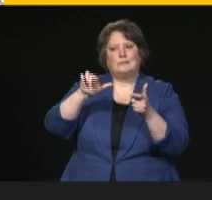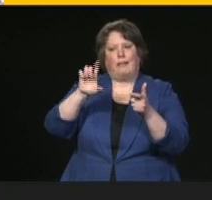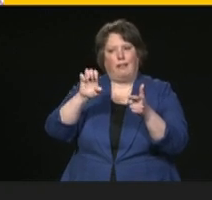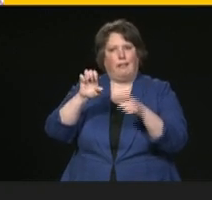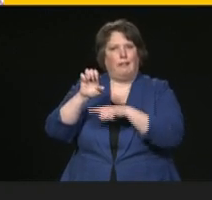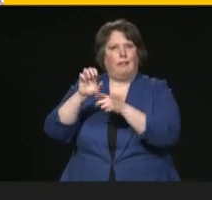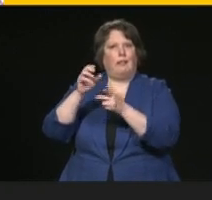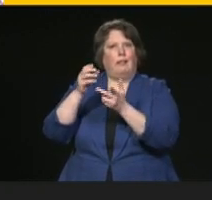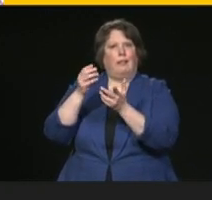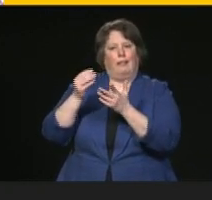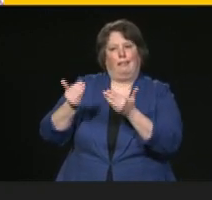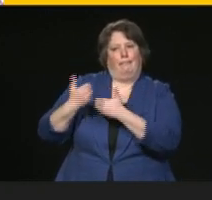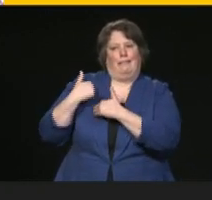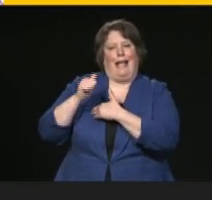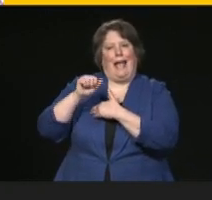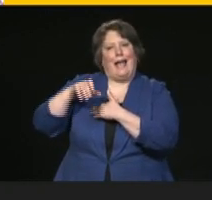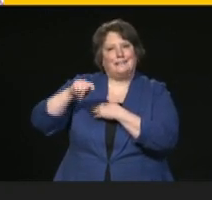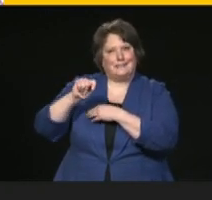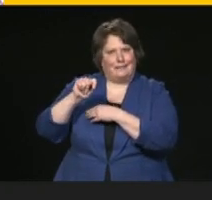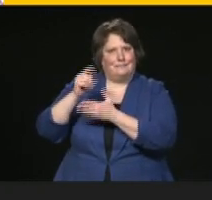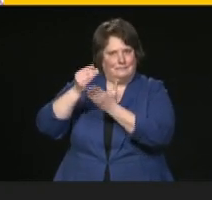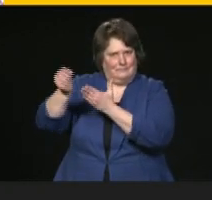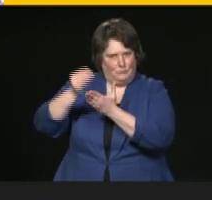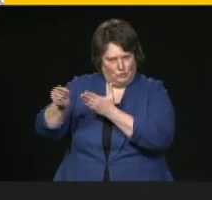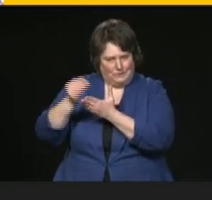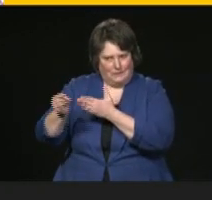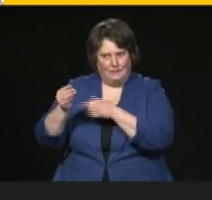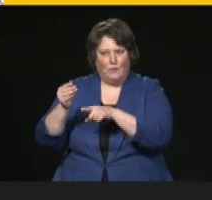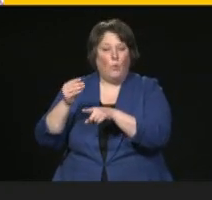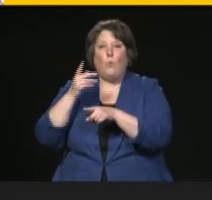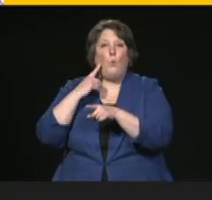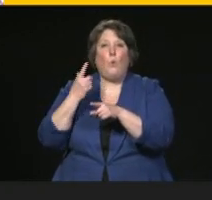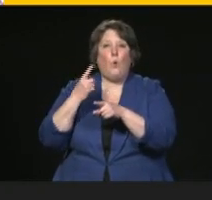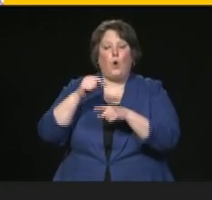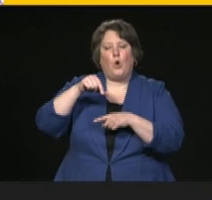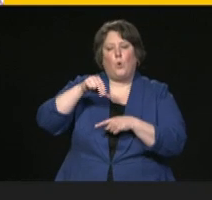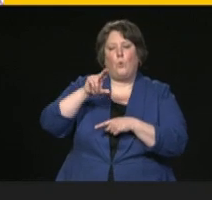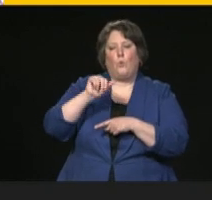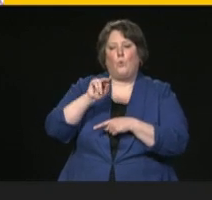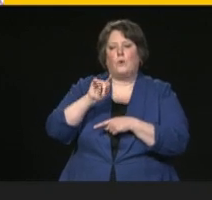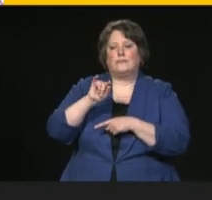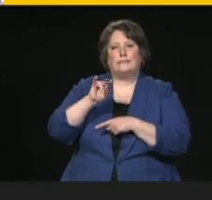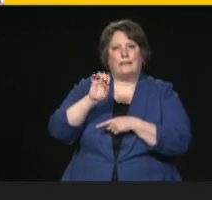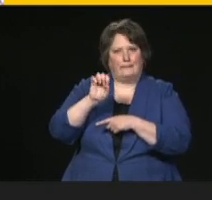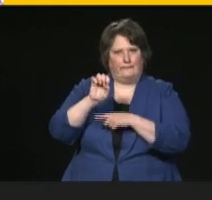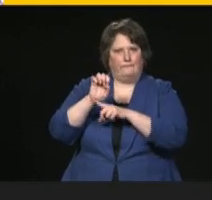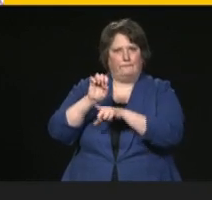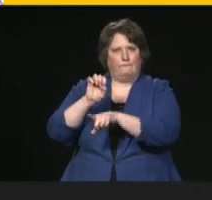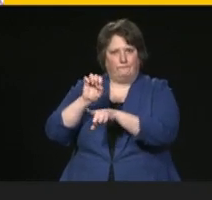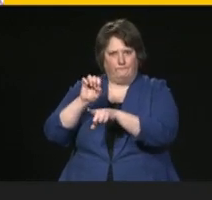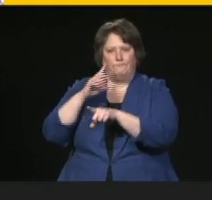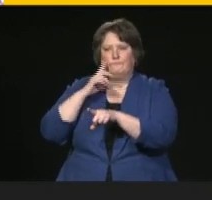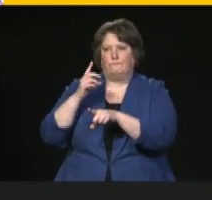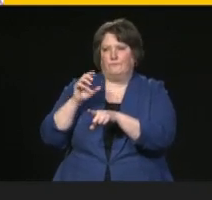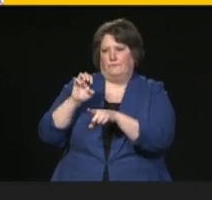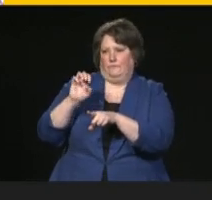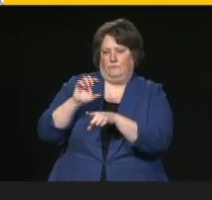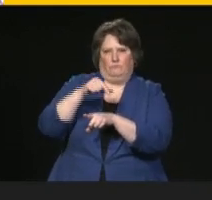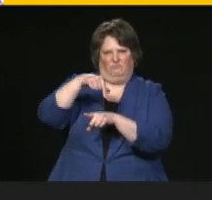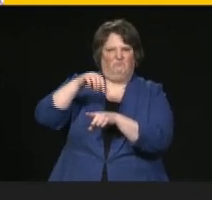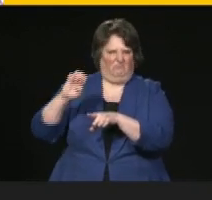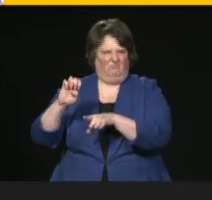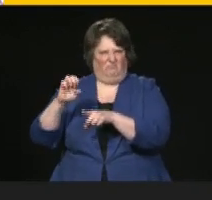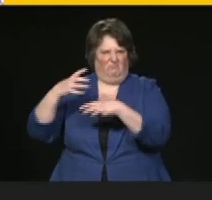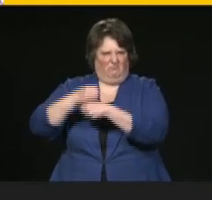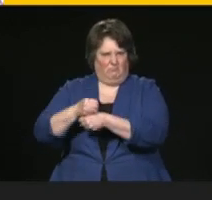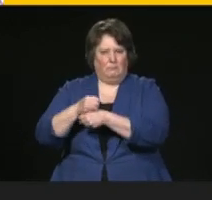QE. Our objective of this at this time is to ensure properly functioning financial markets, and the